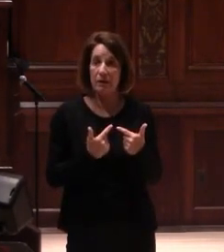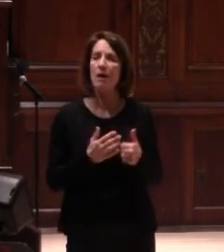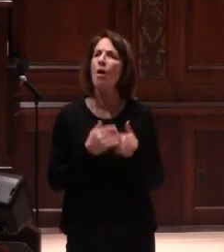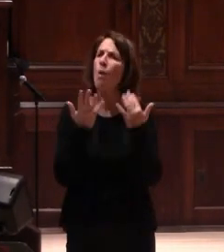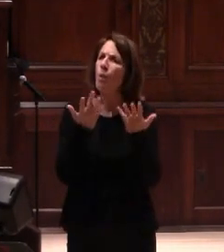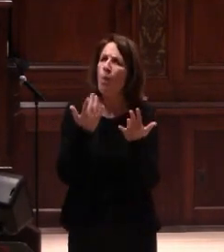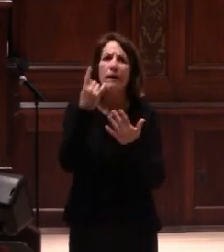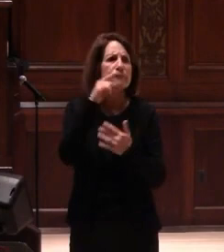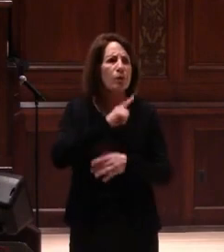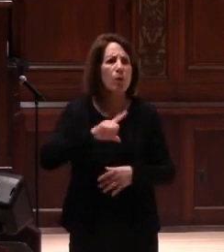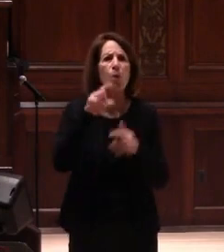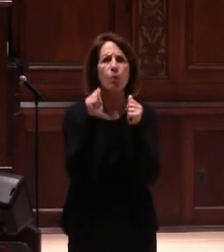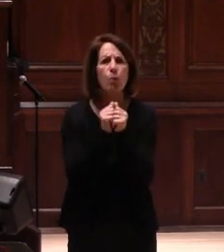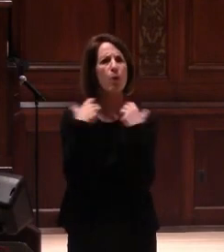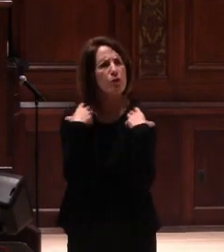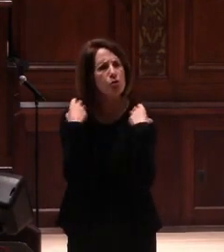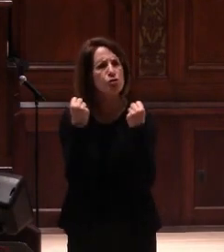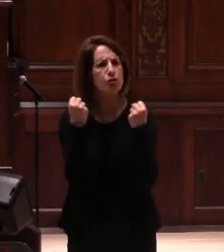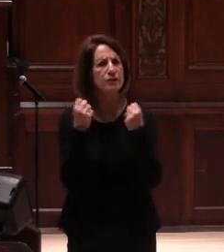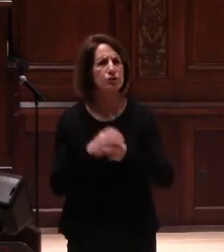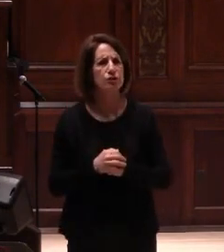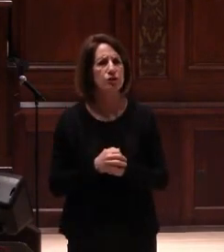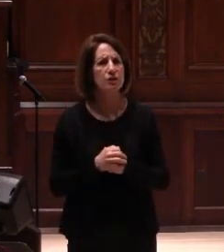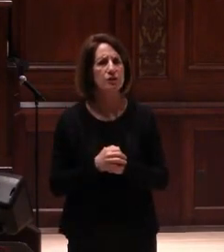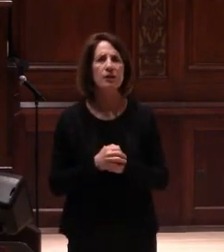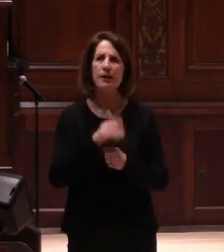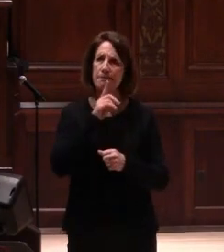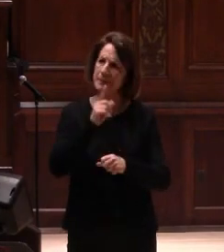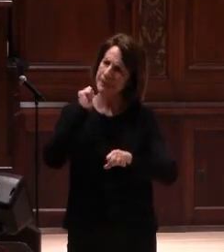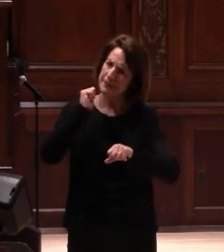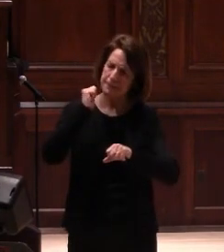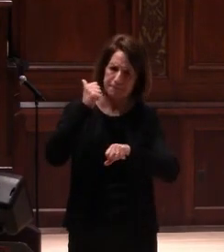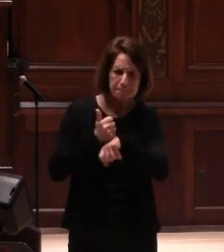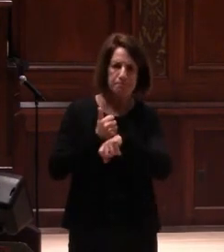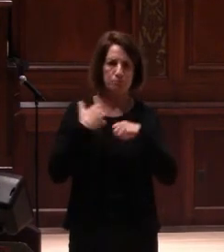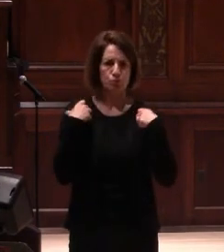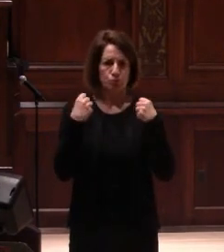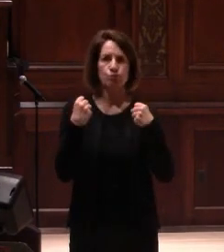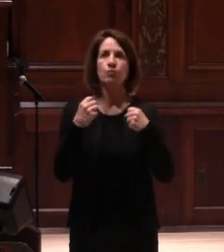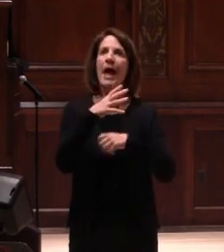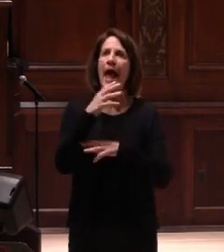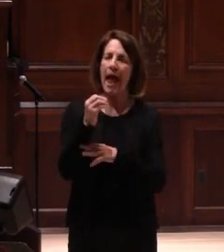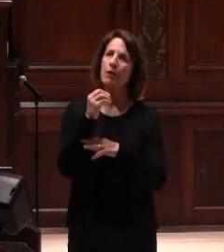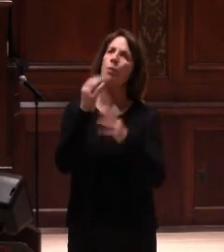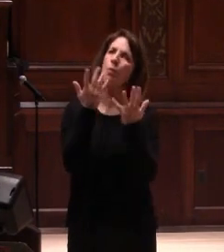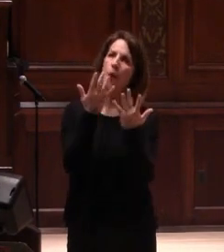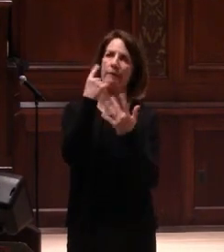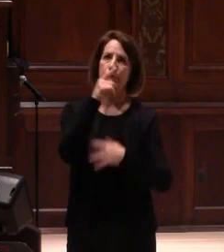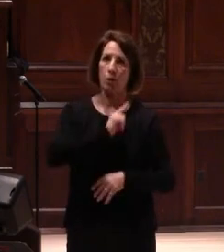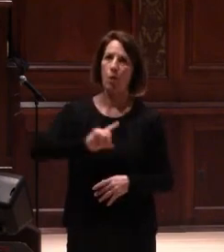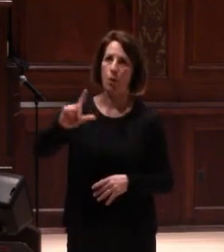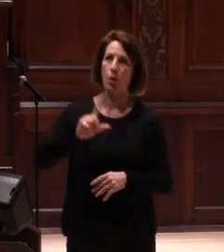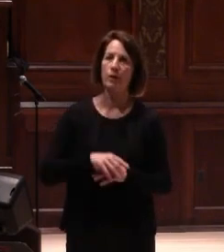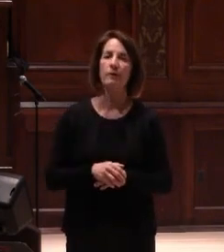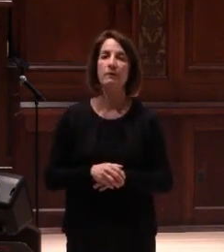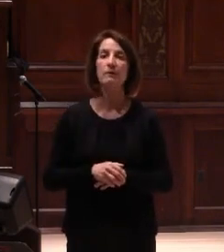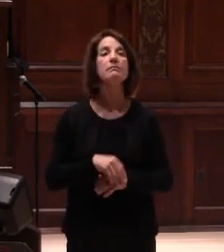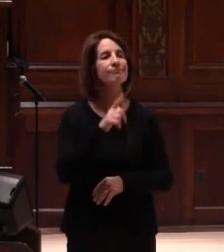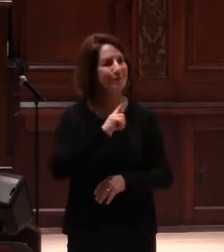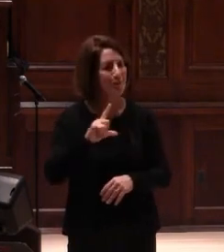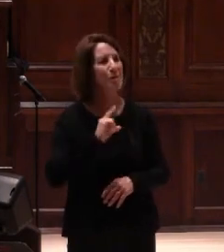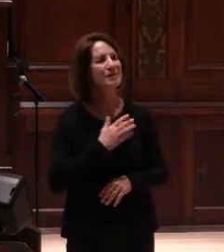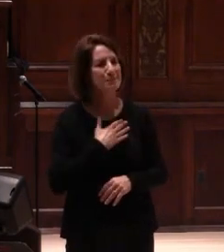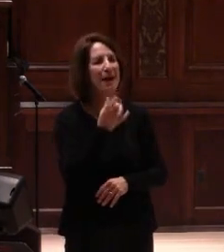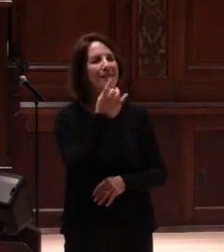with courage. Be stout-hearted and wait for the Lord. The Lord is